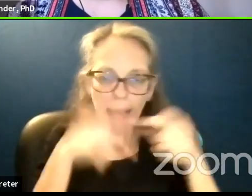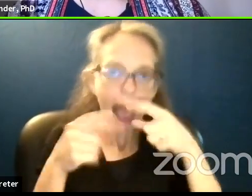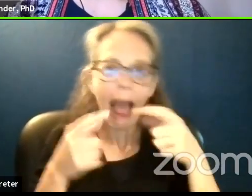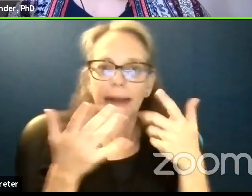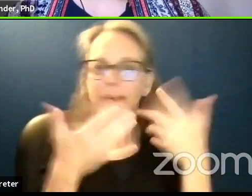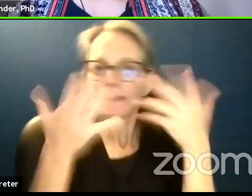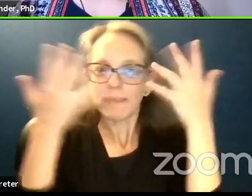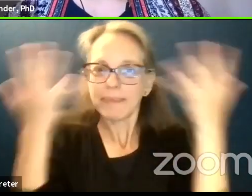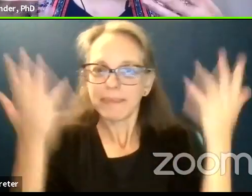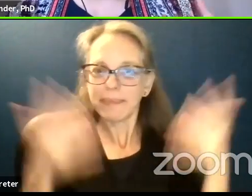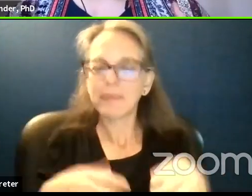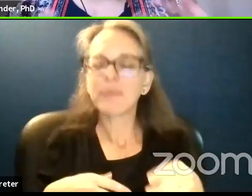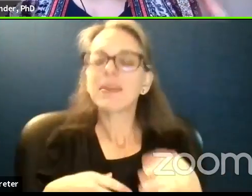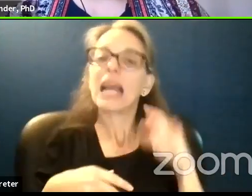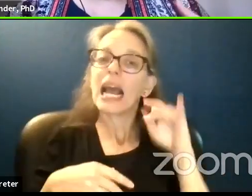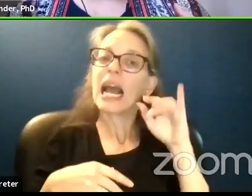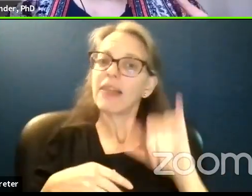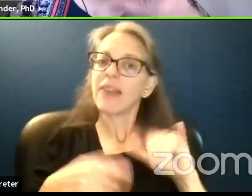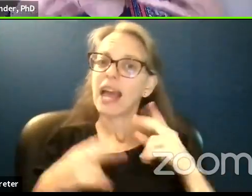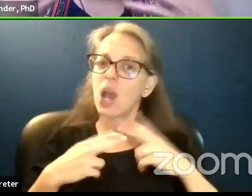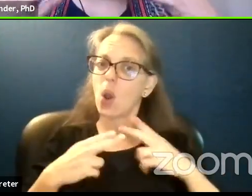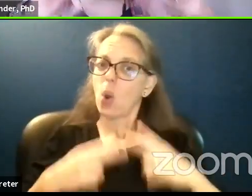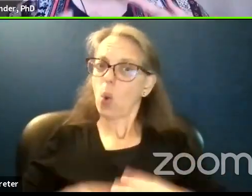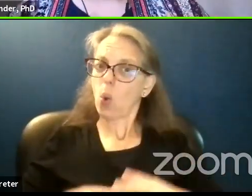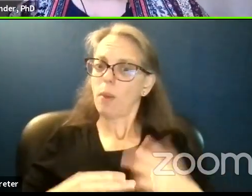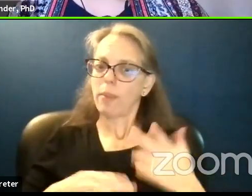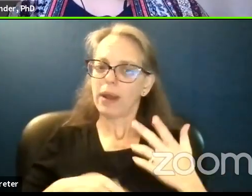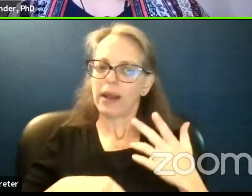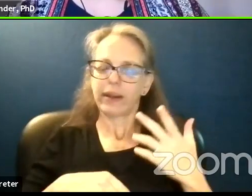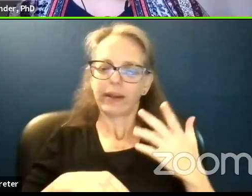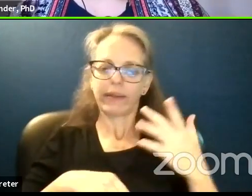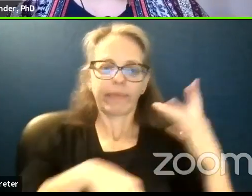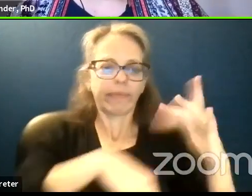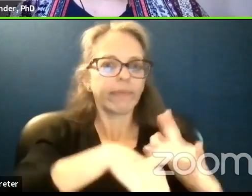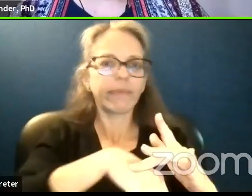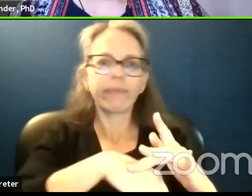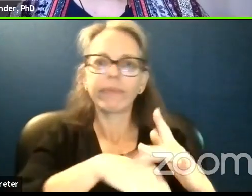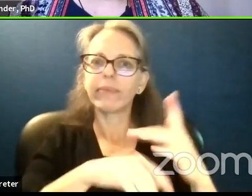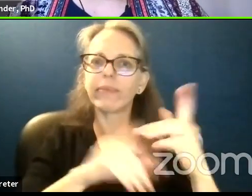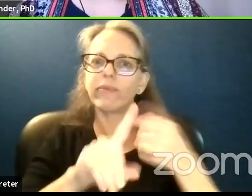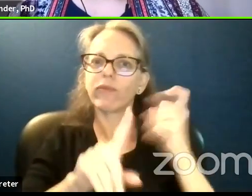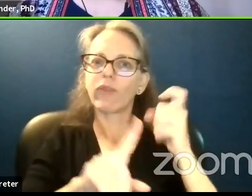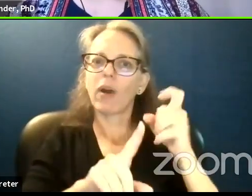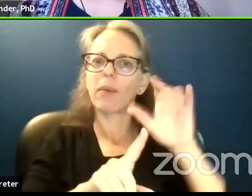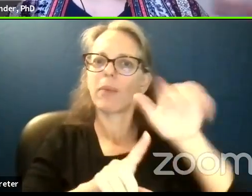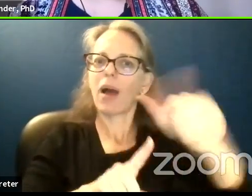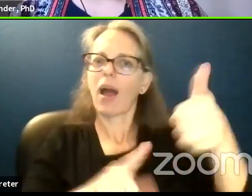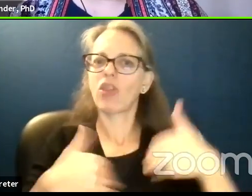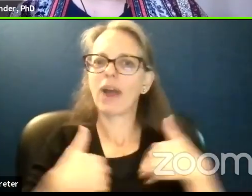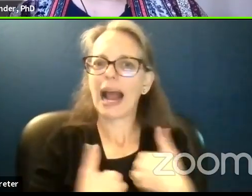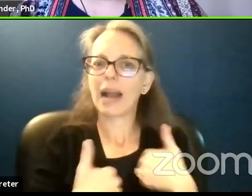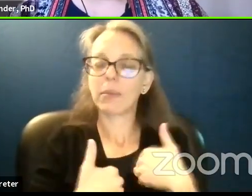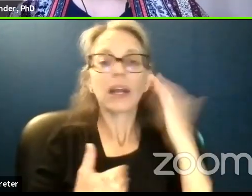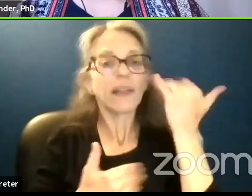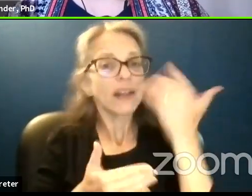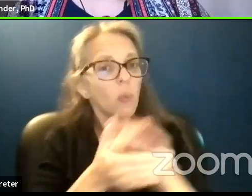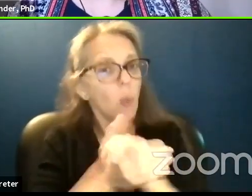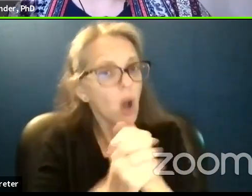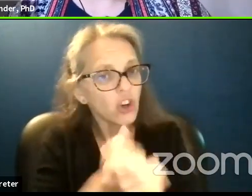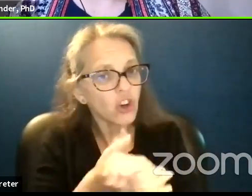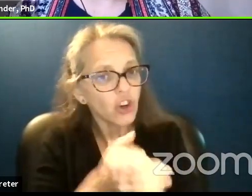boogers that a human probably came into contact with from this other animal. So that's why we wash our hands